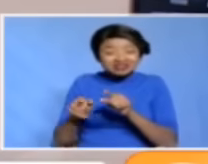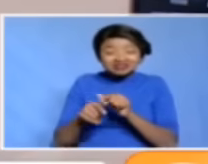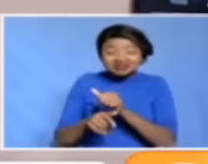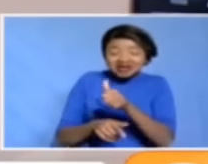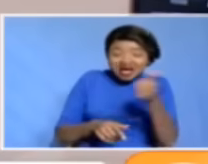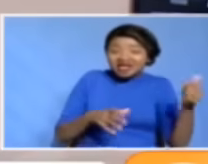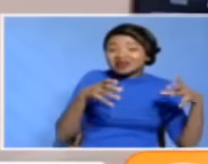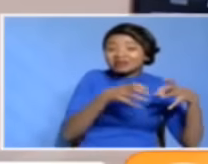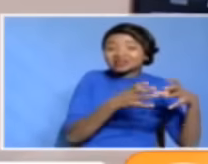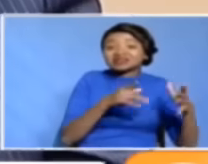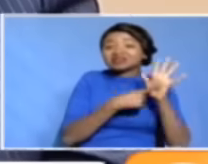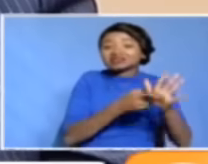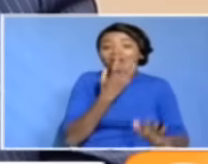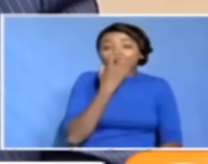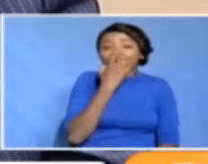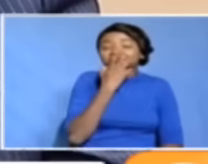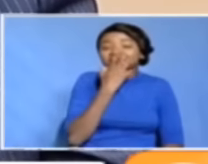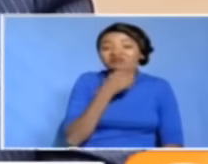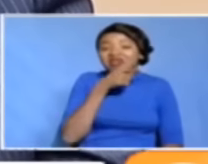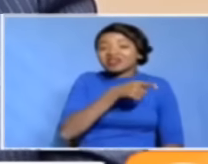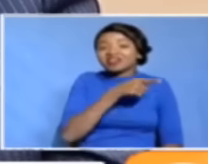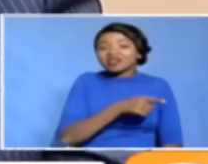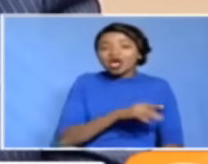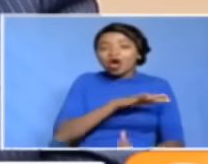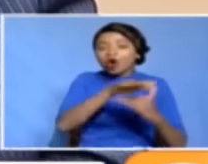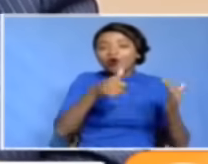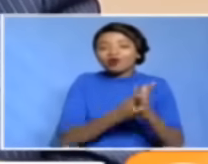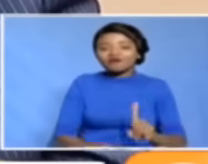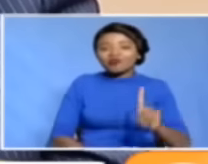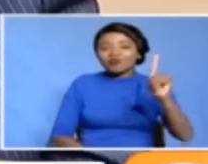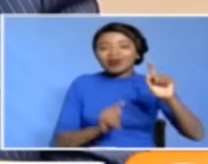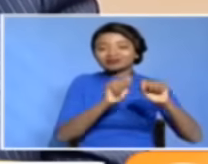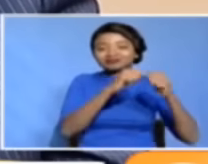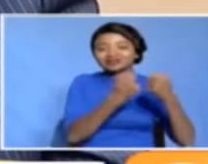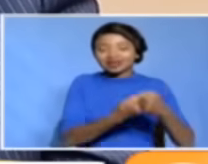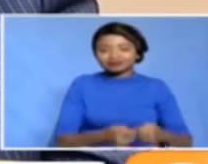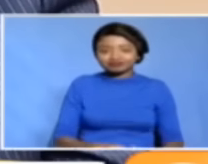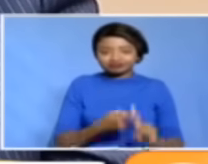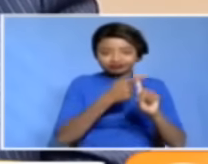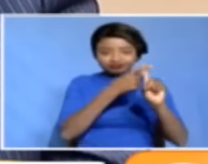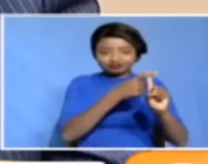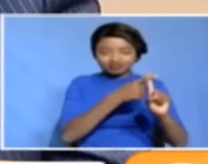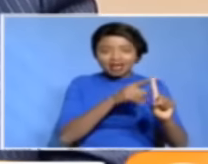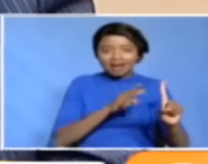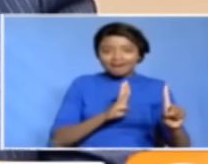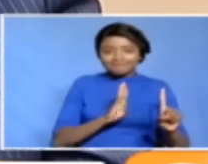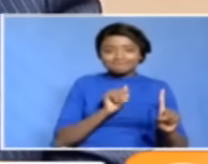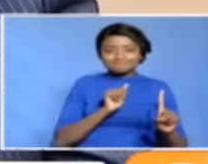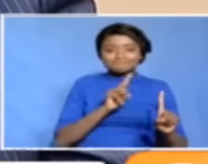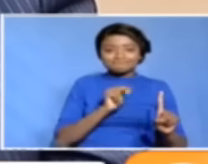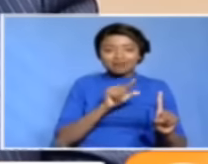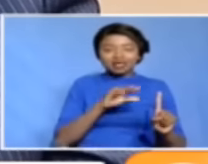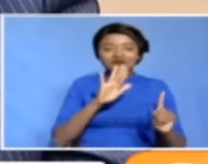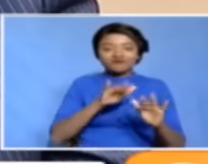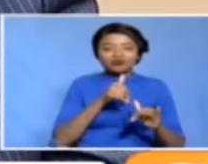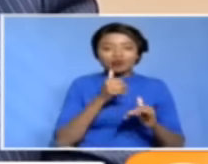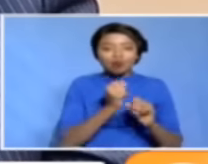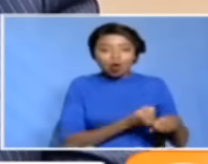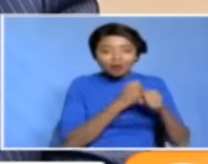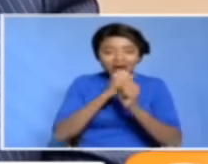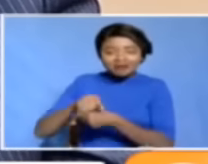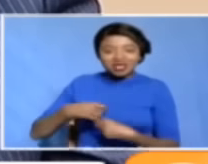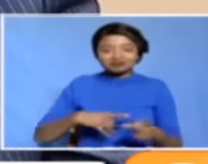party? ODM. Okay, just explain there. Yes, Honorable Bandi is from Homa Bay. Mm-hmm. Honorable Junet is